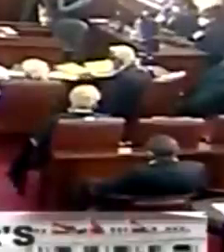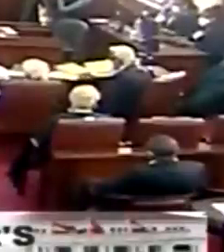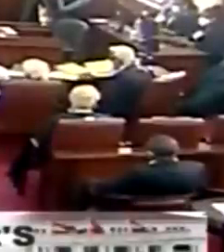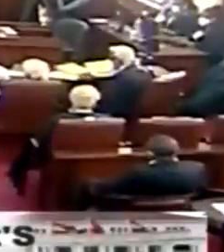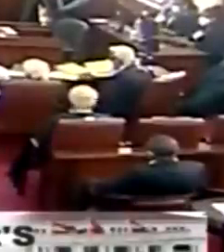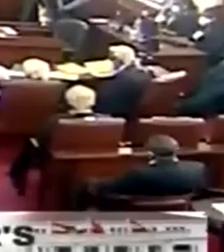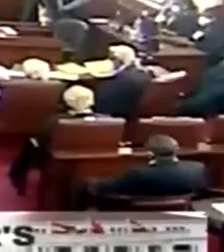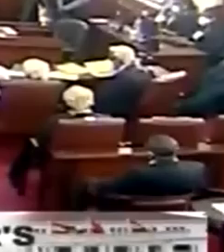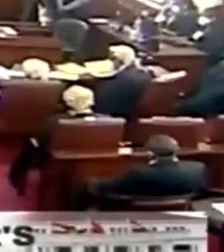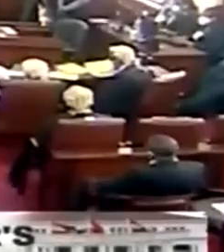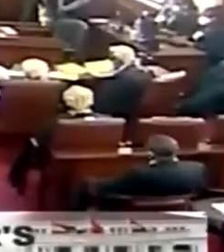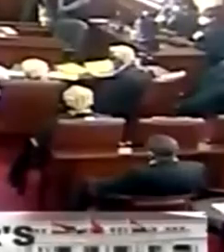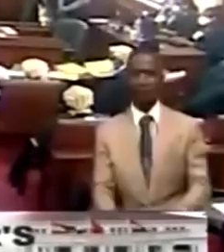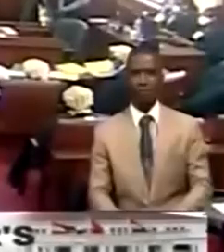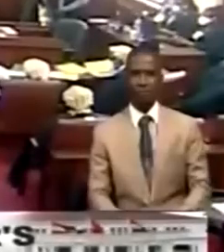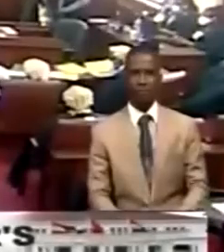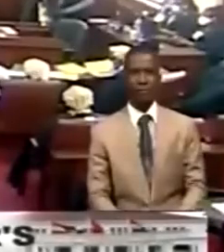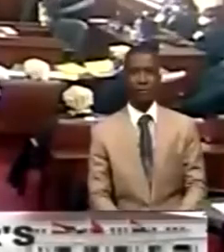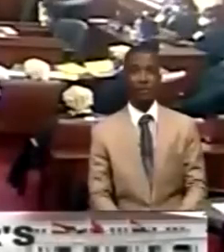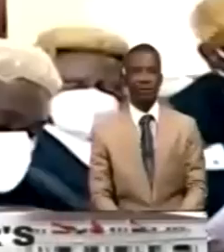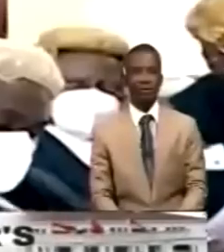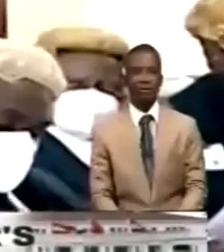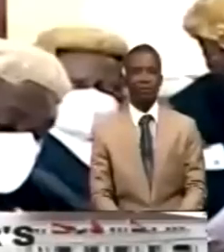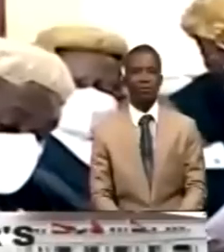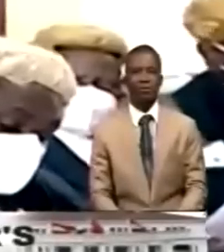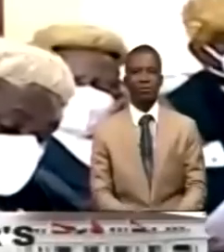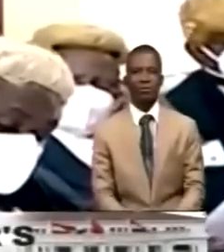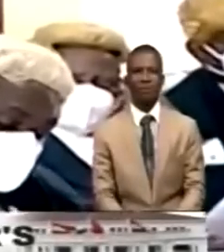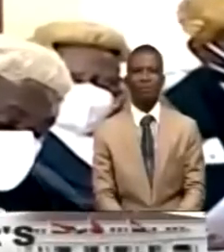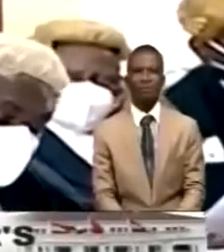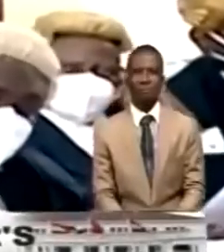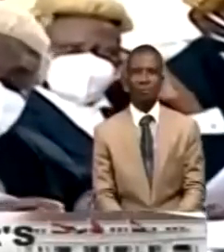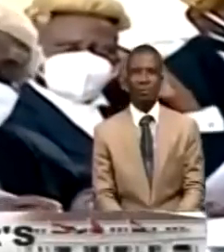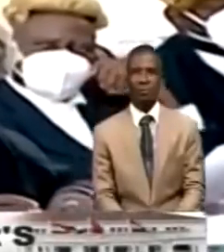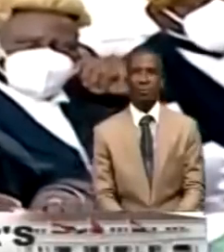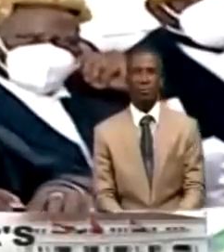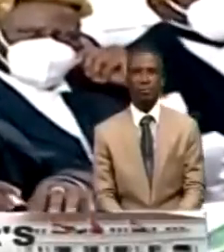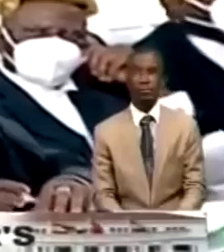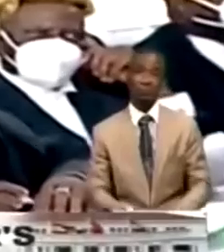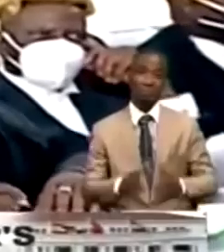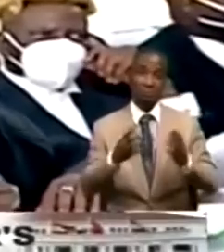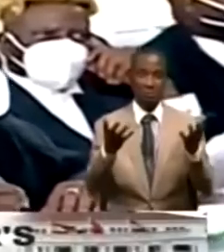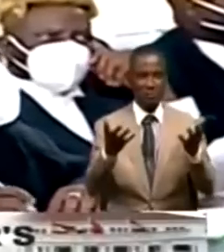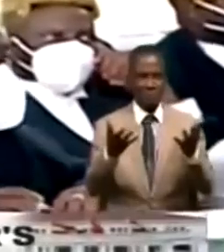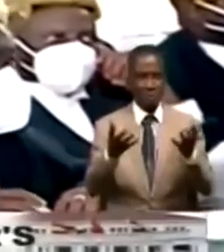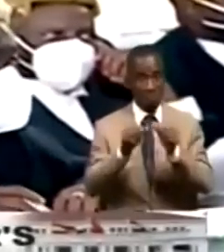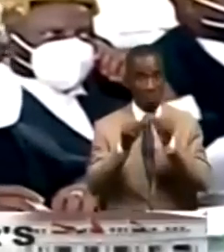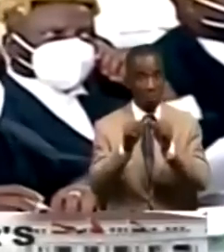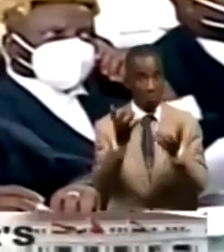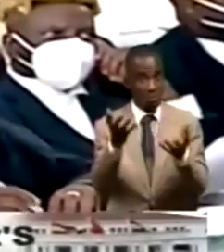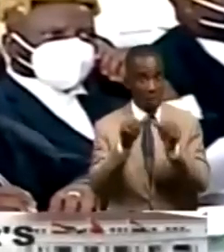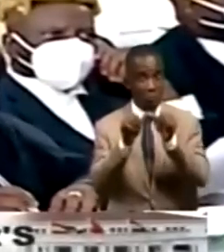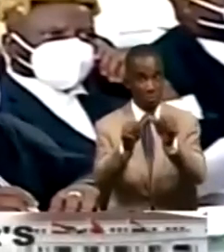by region, please. Well, my lords. Please go. My lord, may I continue?